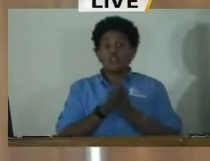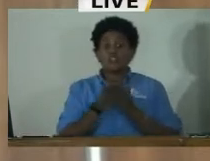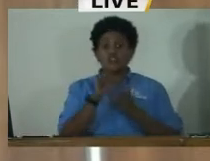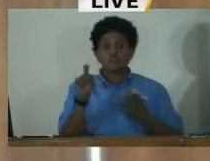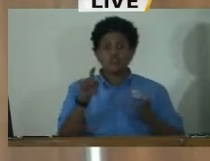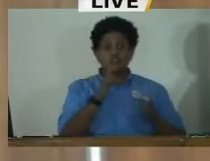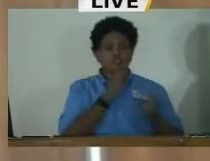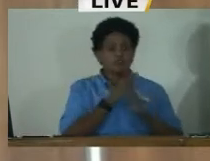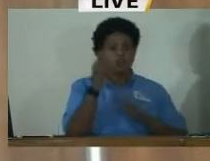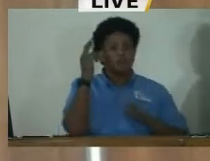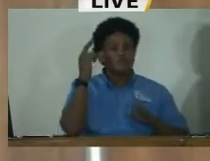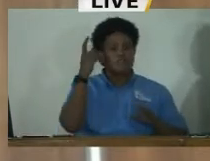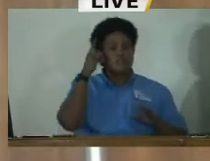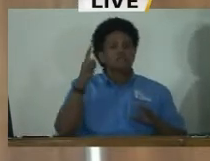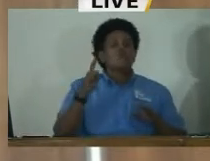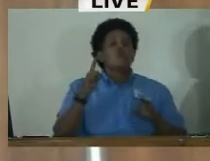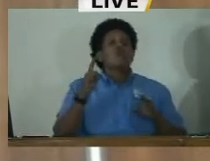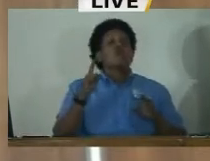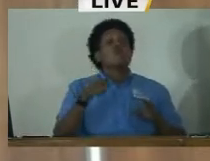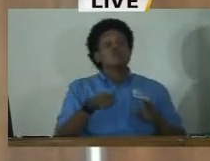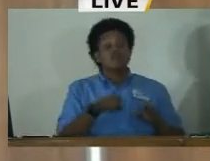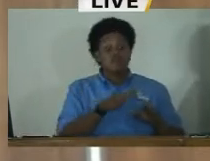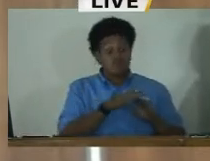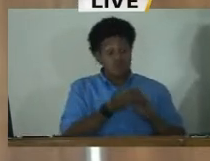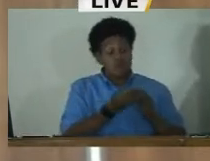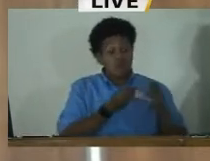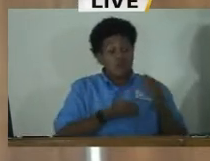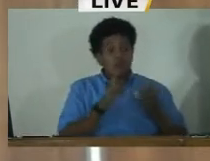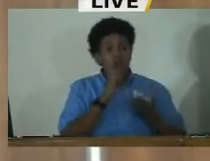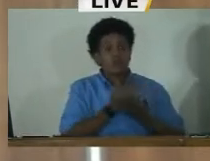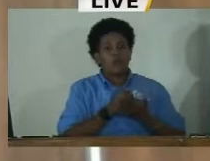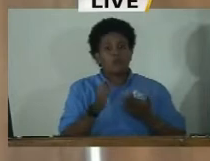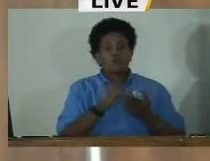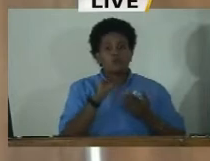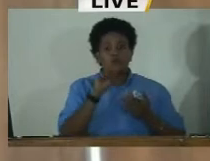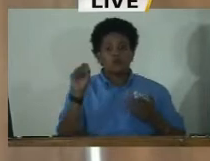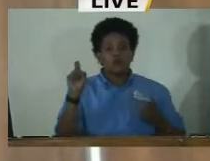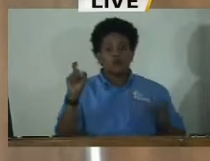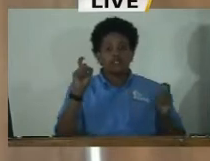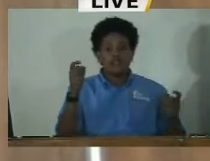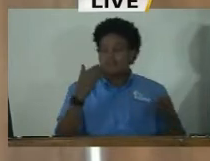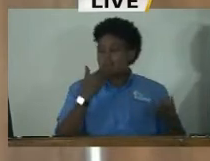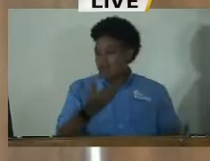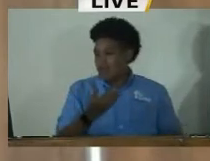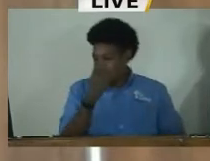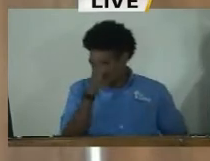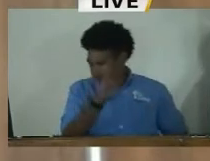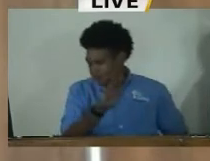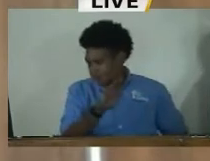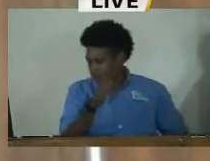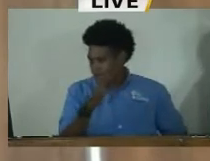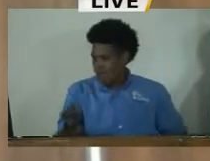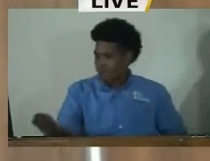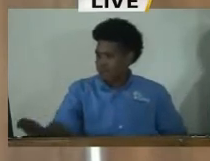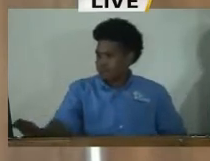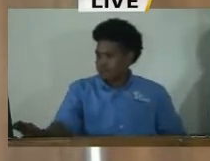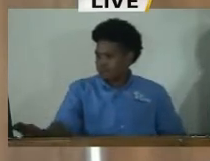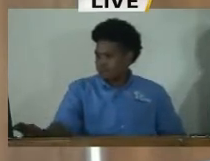we really should give credit where credit is due. And I want to say thank you to Dr. Peter Phillips.